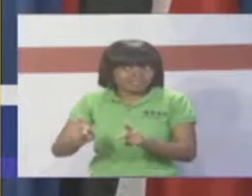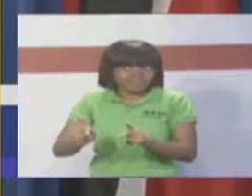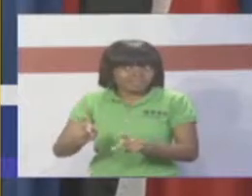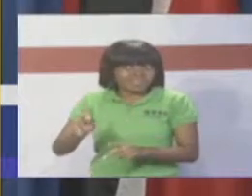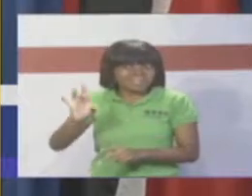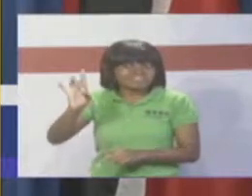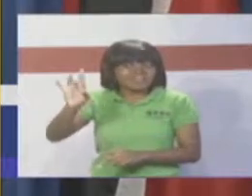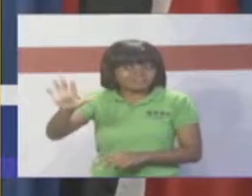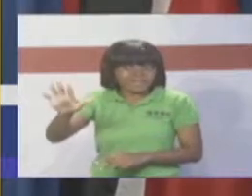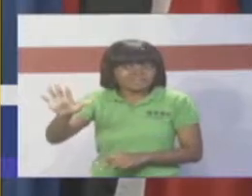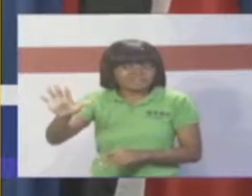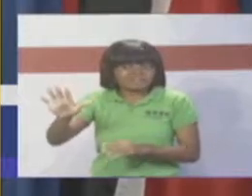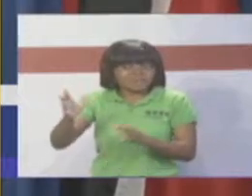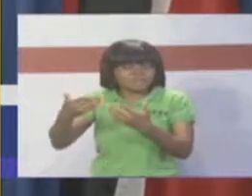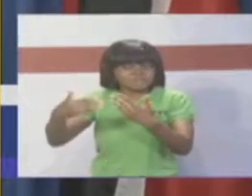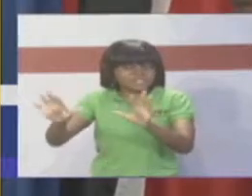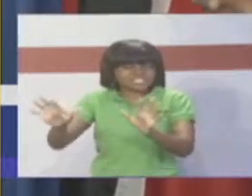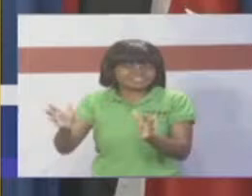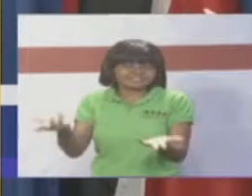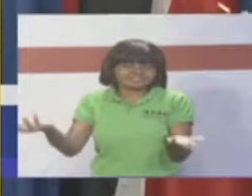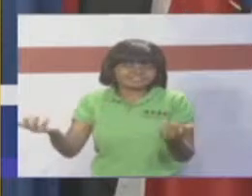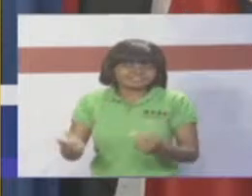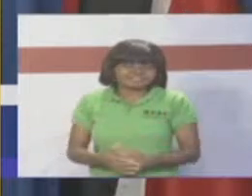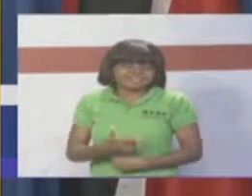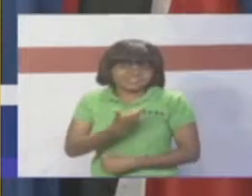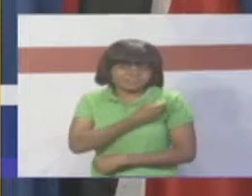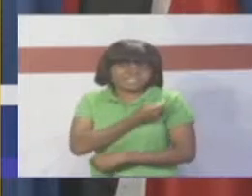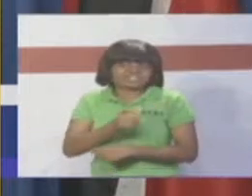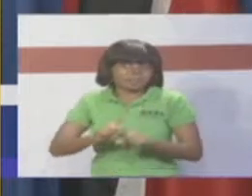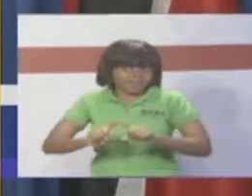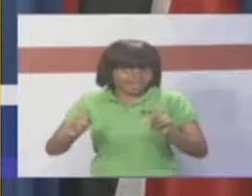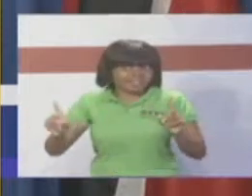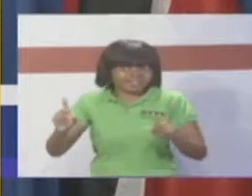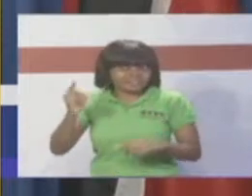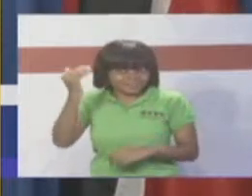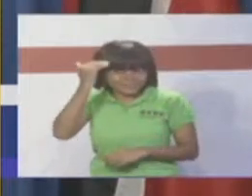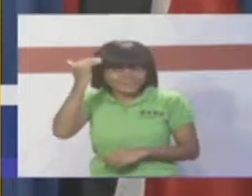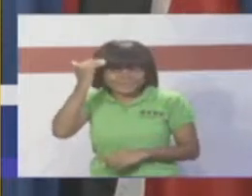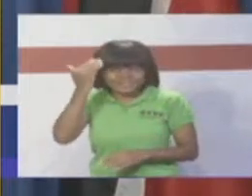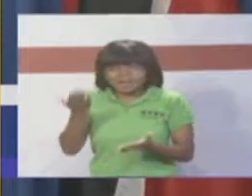But that is no guarantee that you won't get an outbreak, you know. But at least it